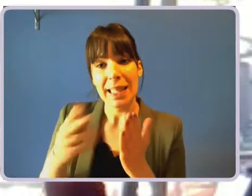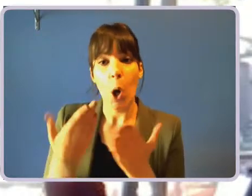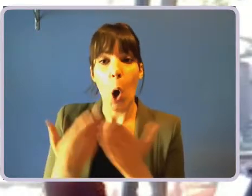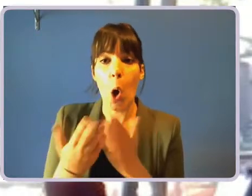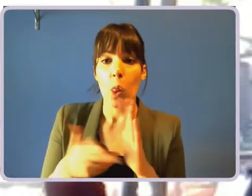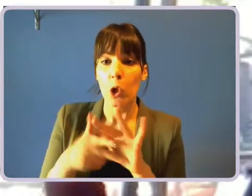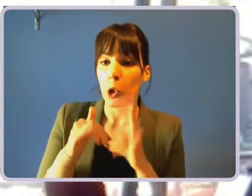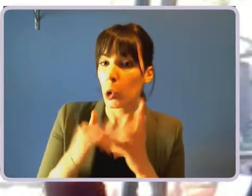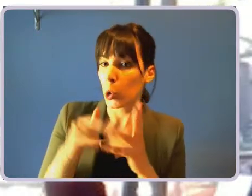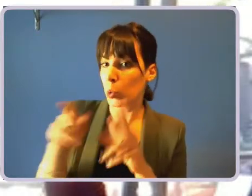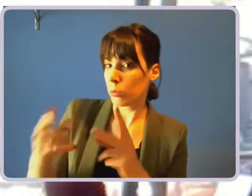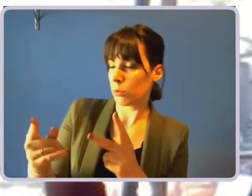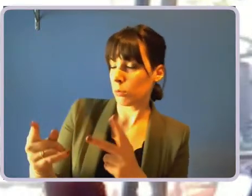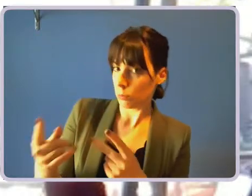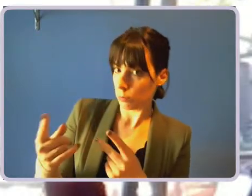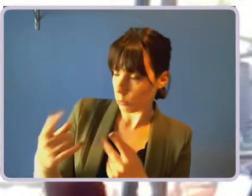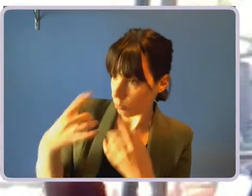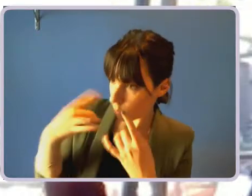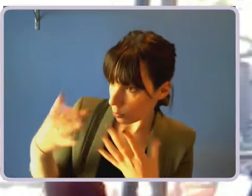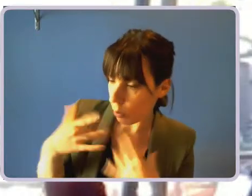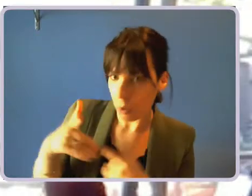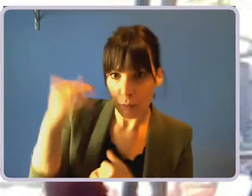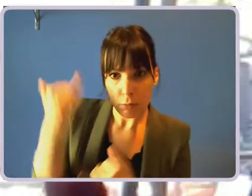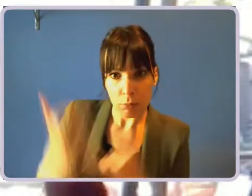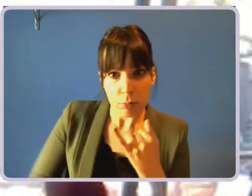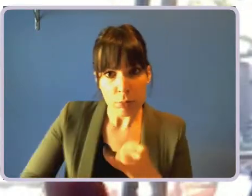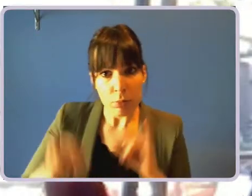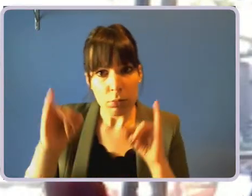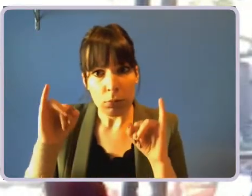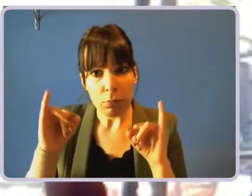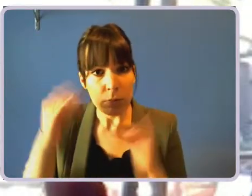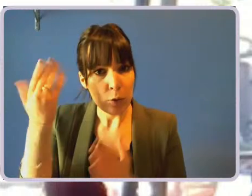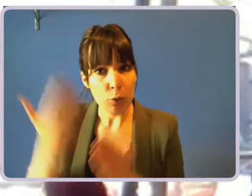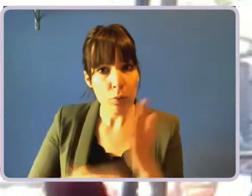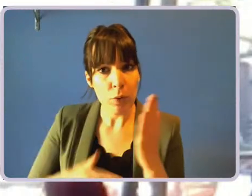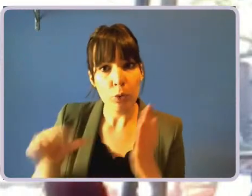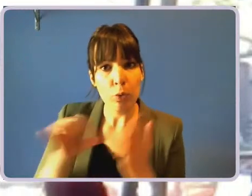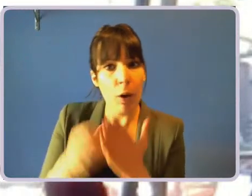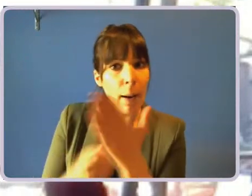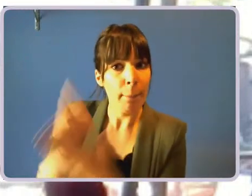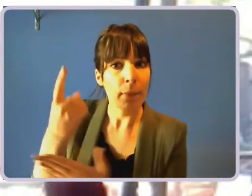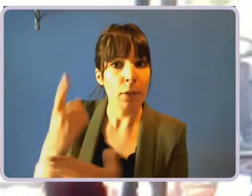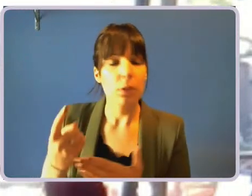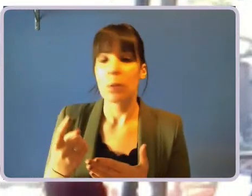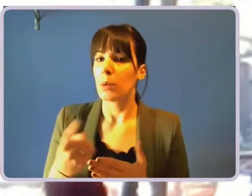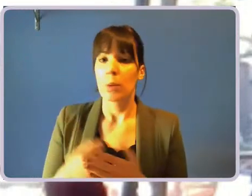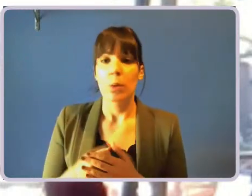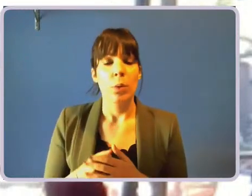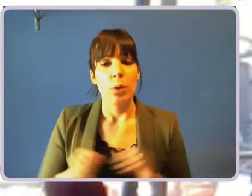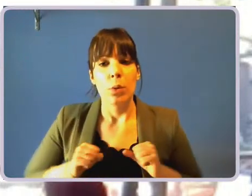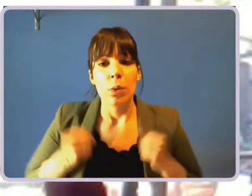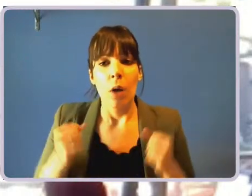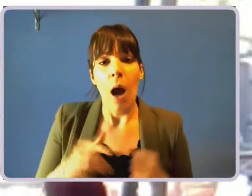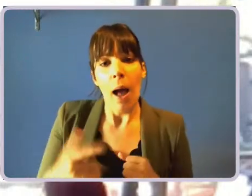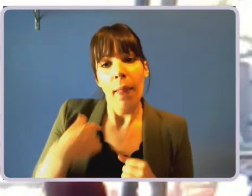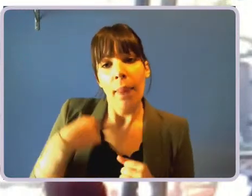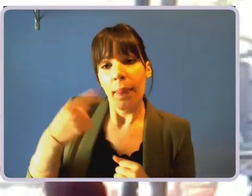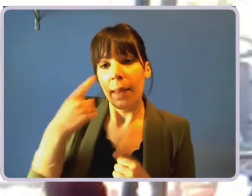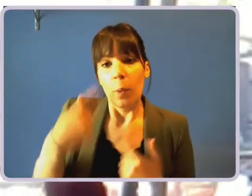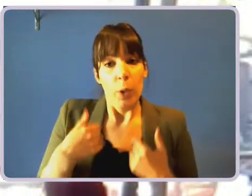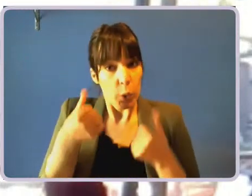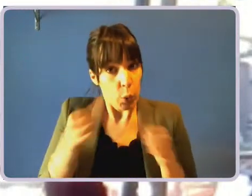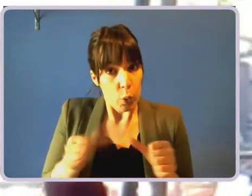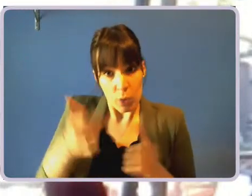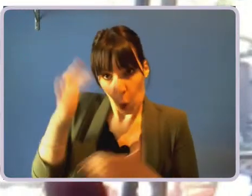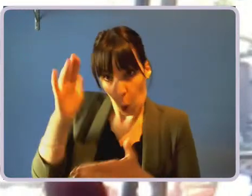really, really appalling. And I think we leveraged that understanding and knowledge. Well, we need to do better